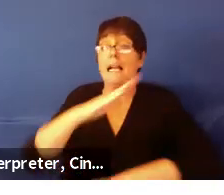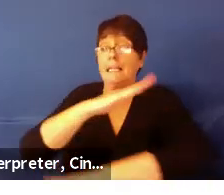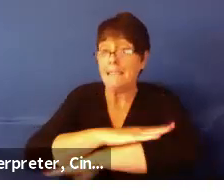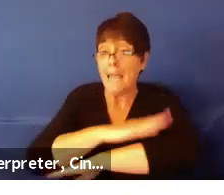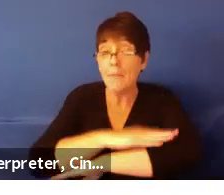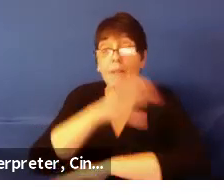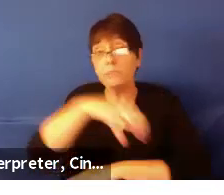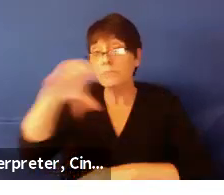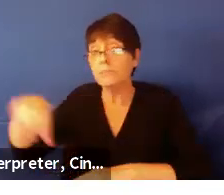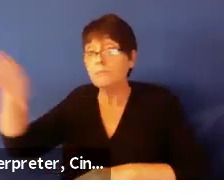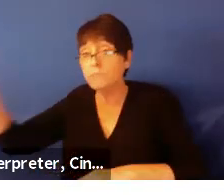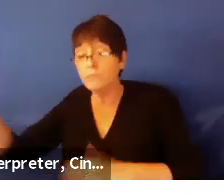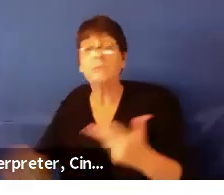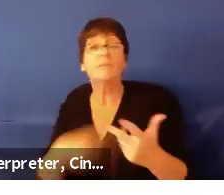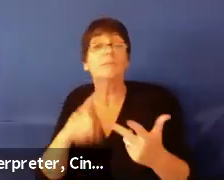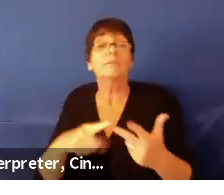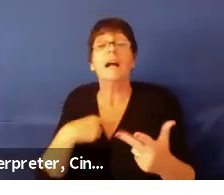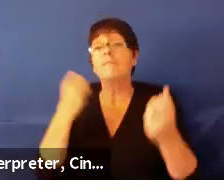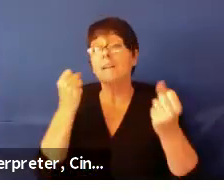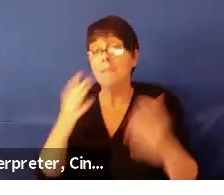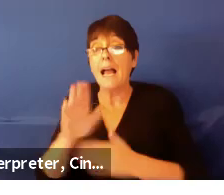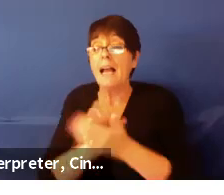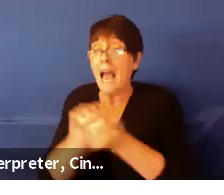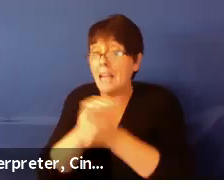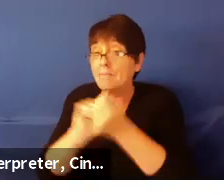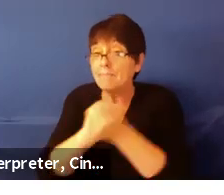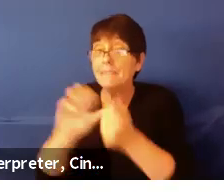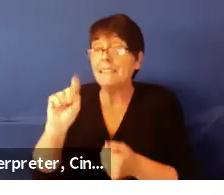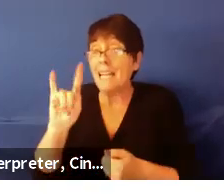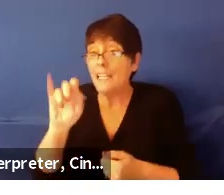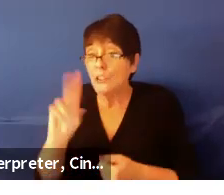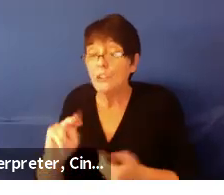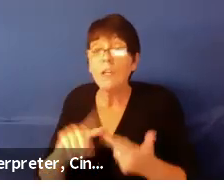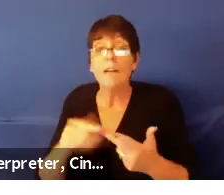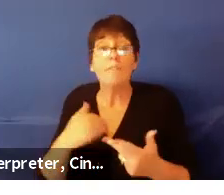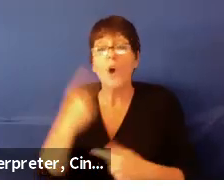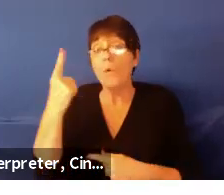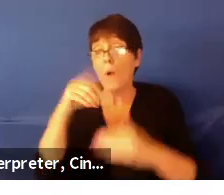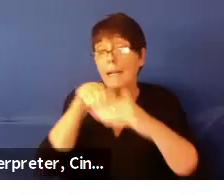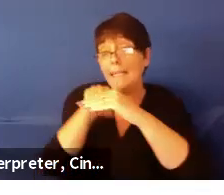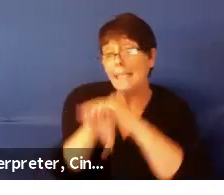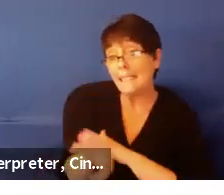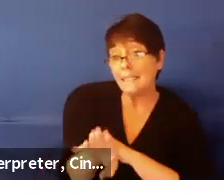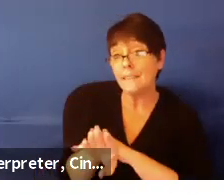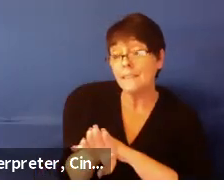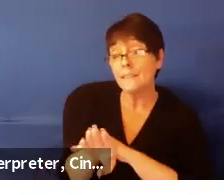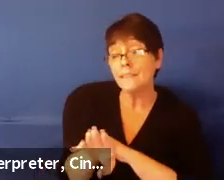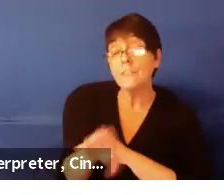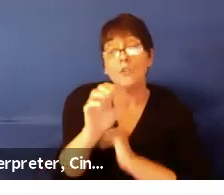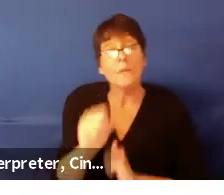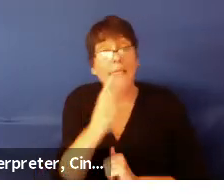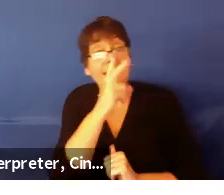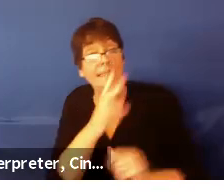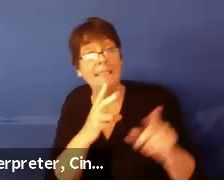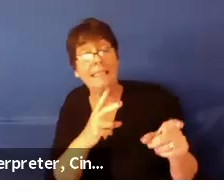room. There'll be multiple hand washing stations. There'll be one entrance in. You can see that